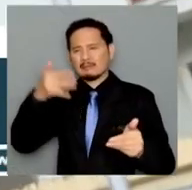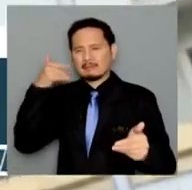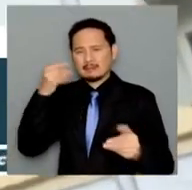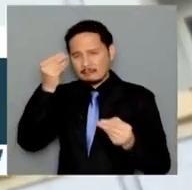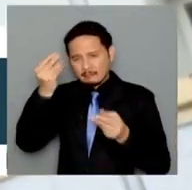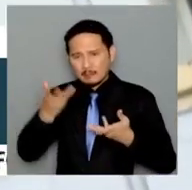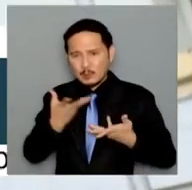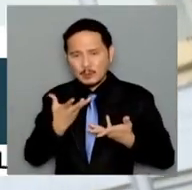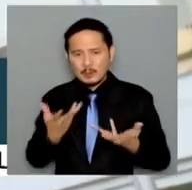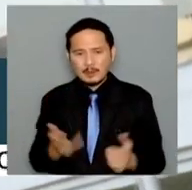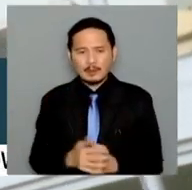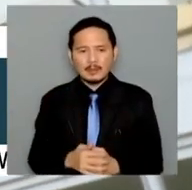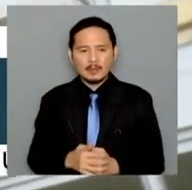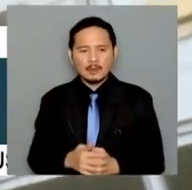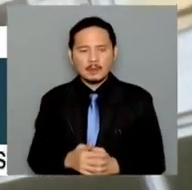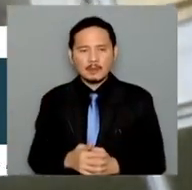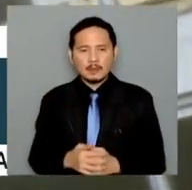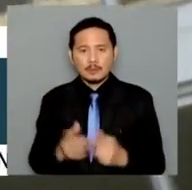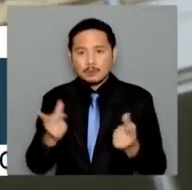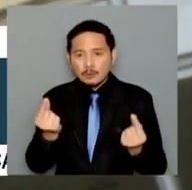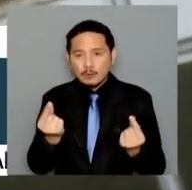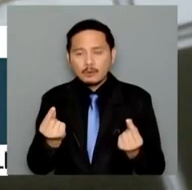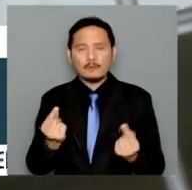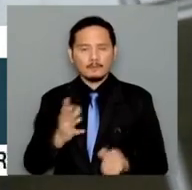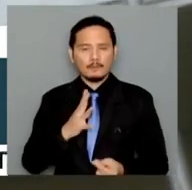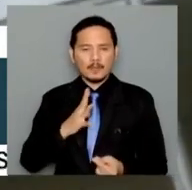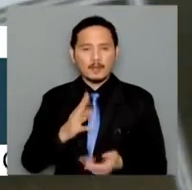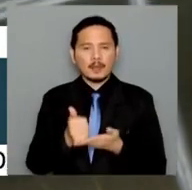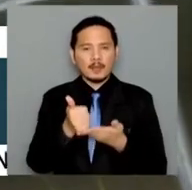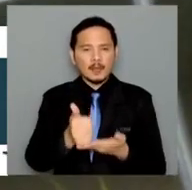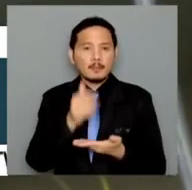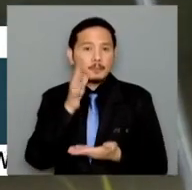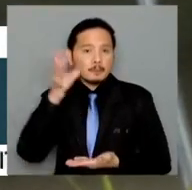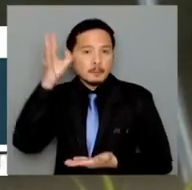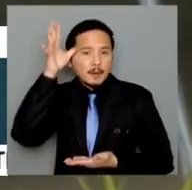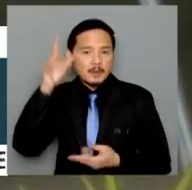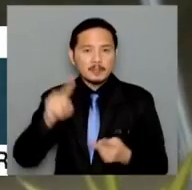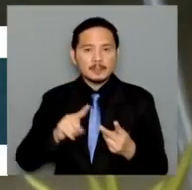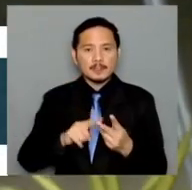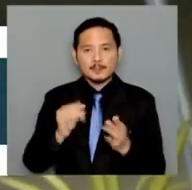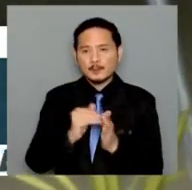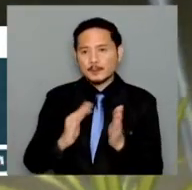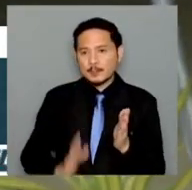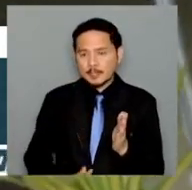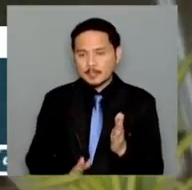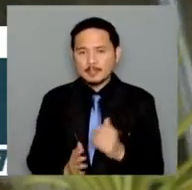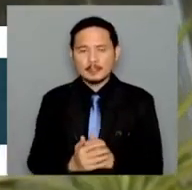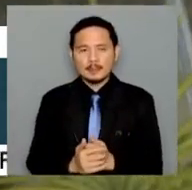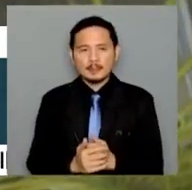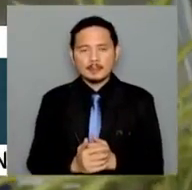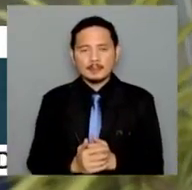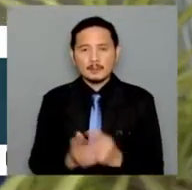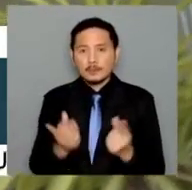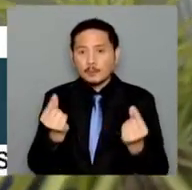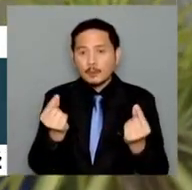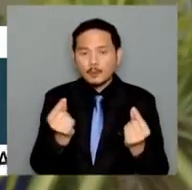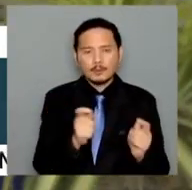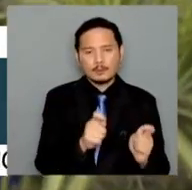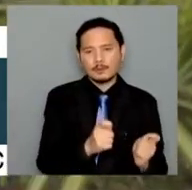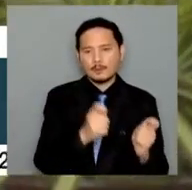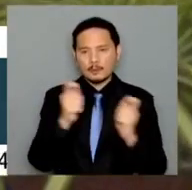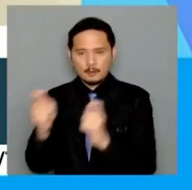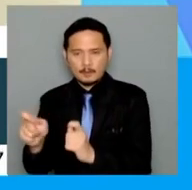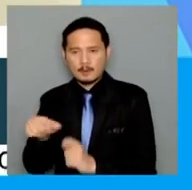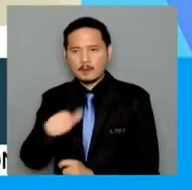namin gawin, matulungan namin ang mga magulang at mga estudyante na makalipat sila sa ibang school. At kung